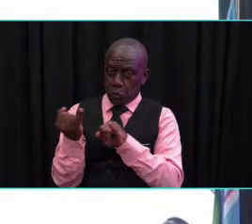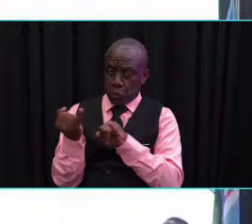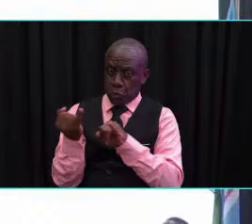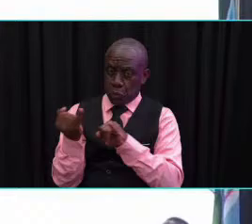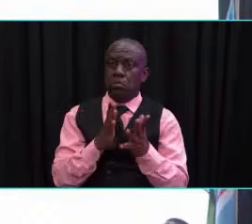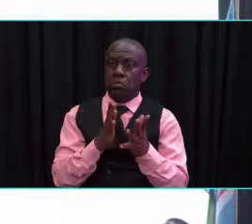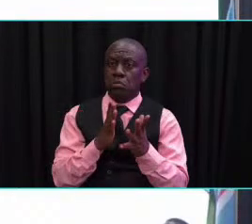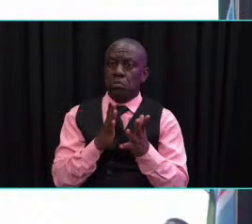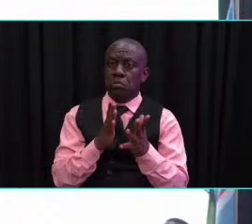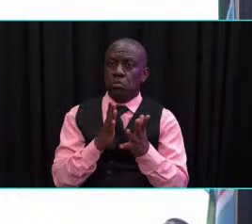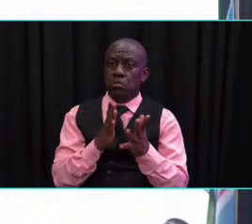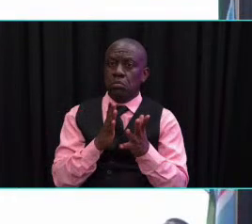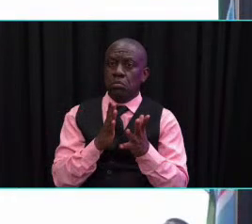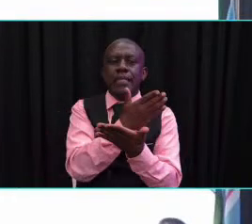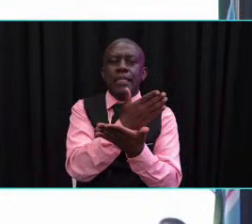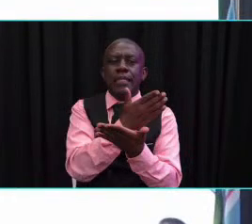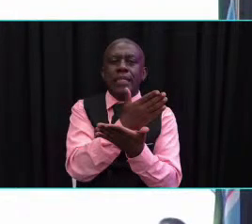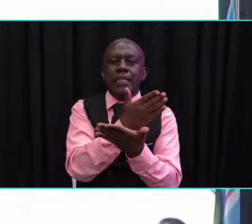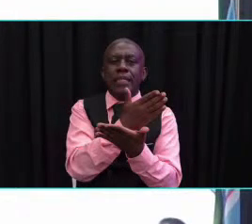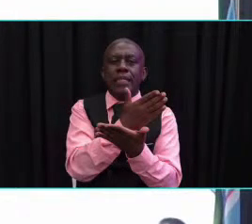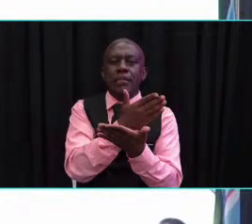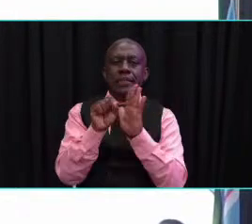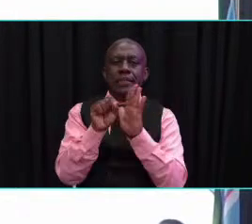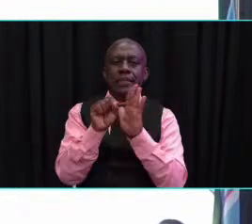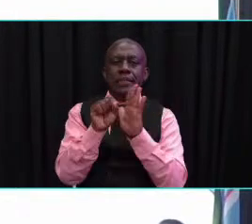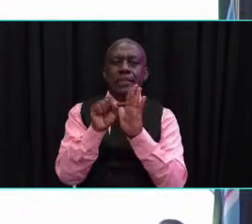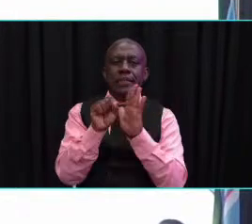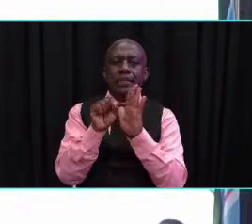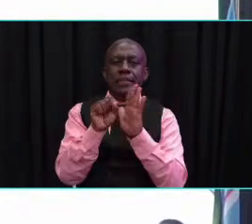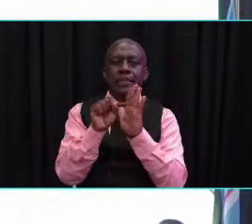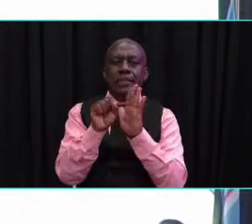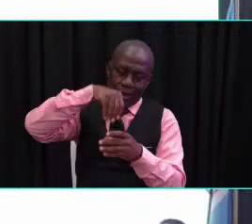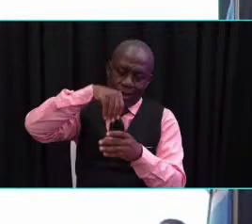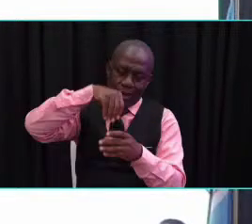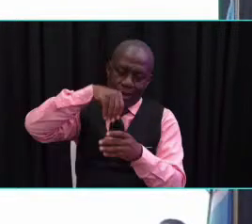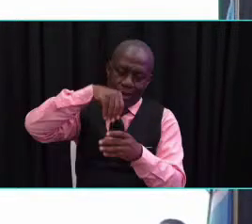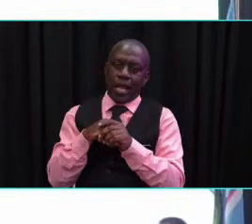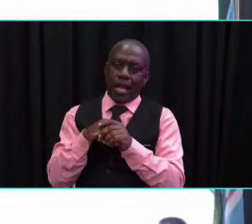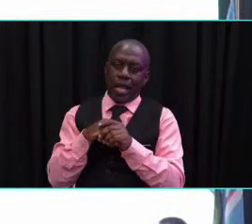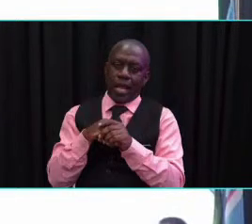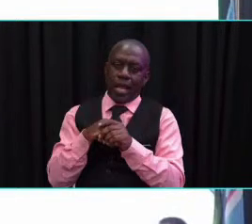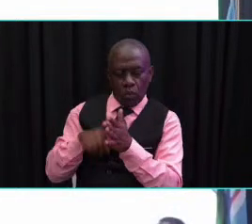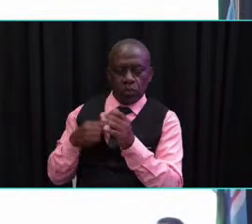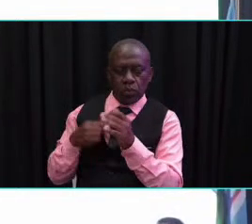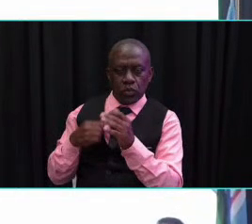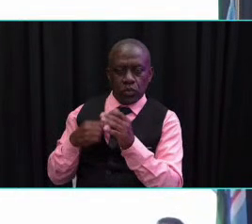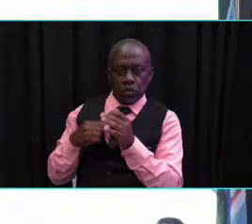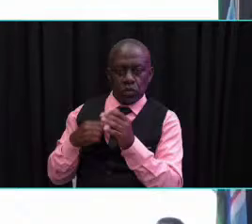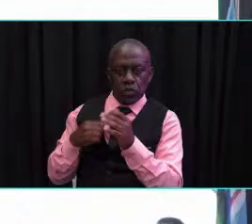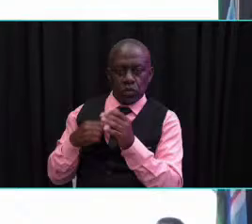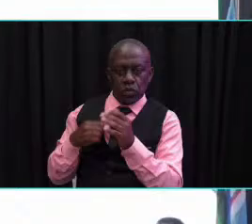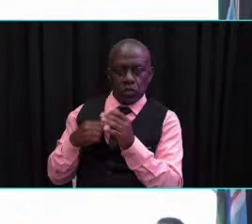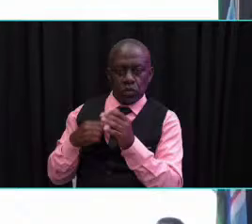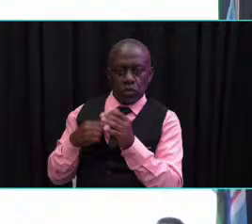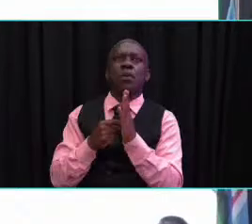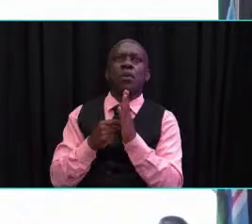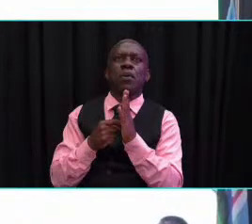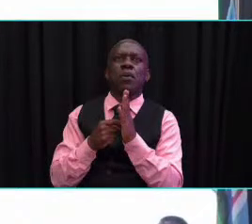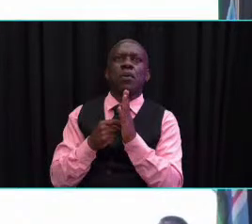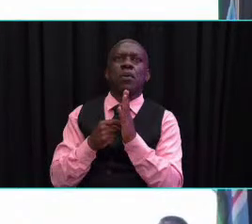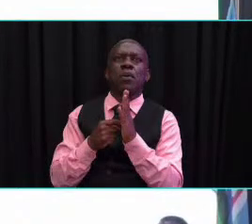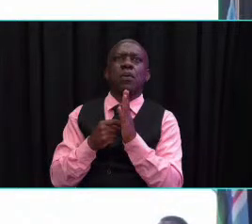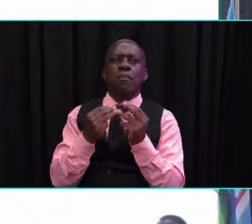subjects in the courses we are already doing? For example, math. Maths is a subject that every